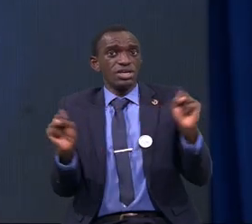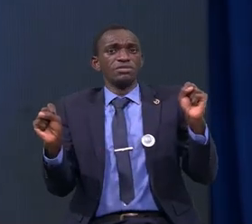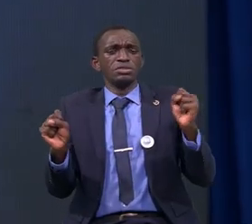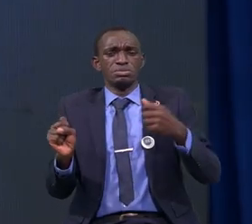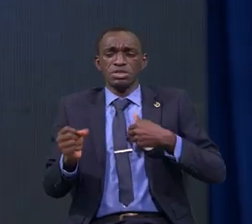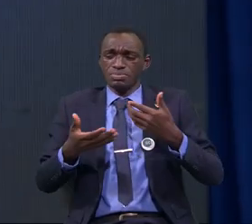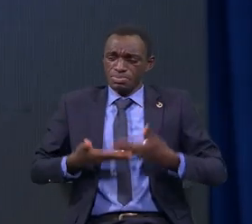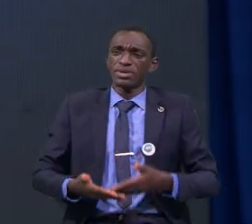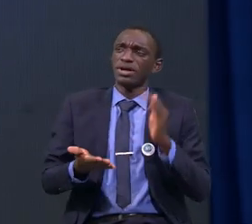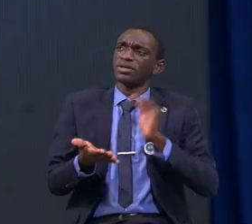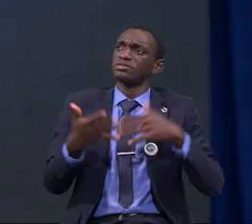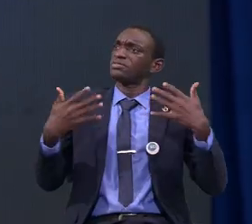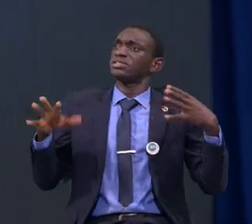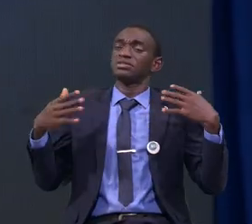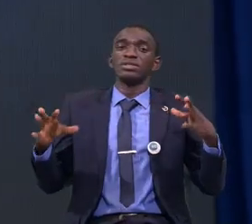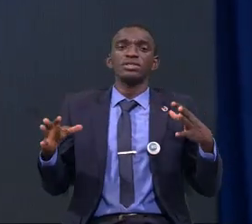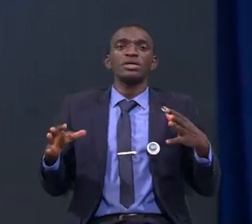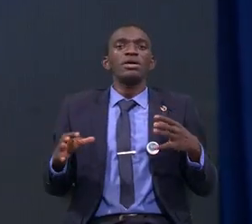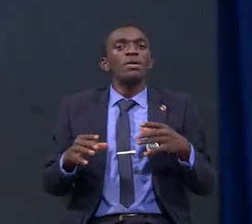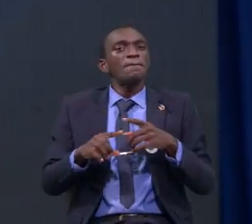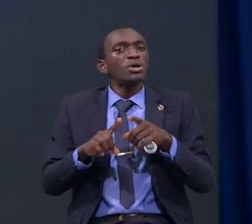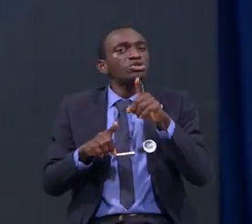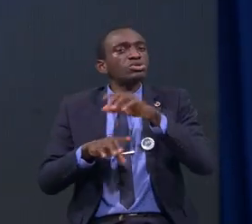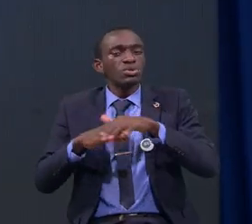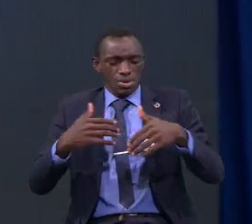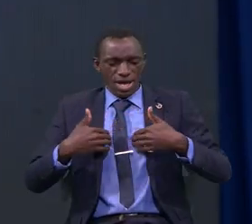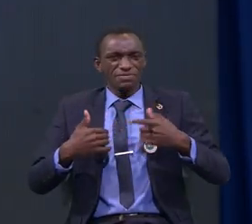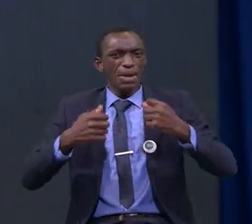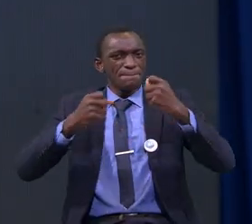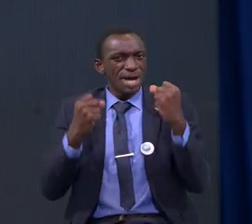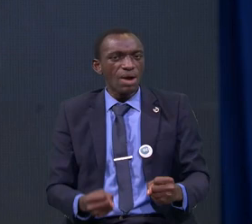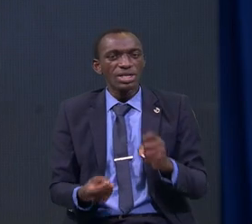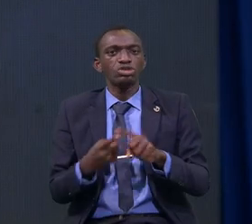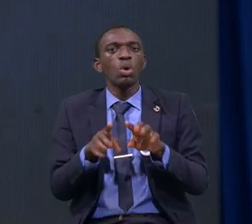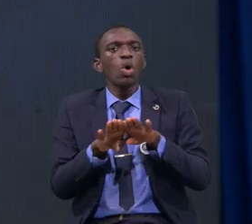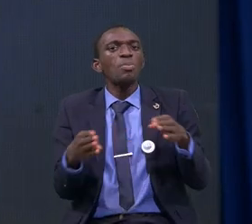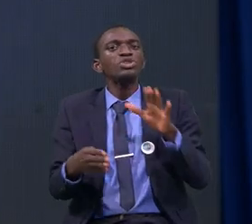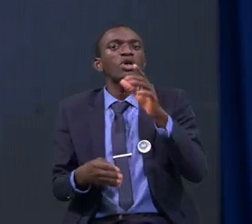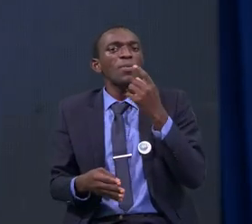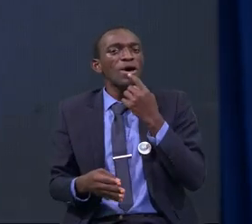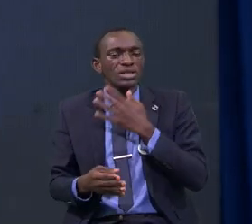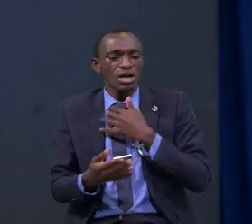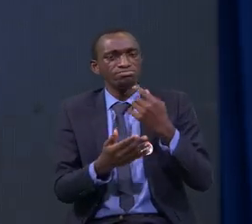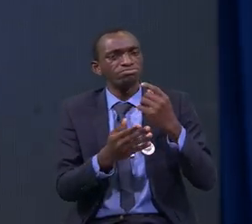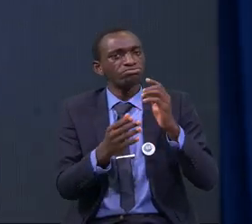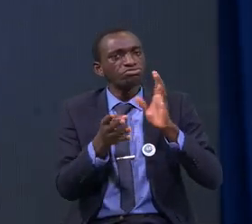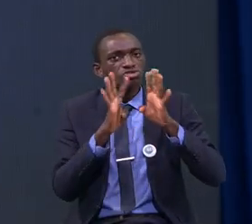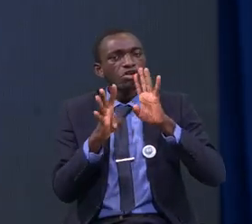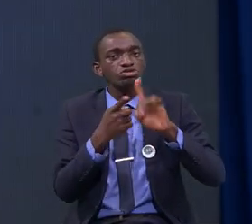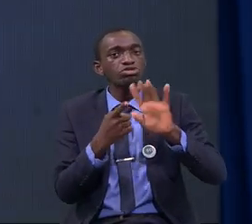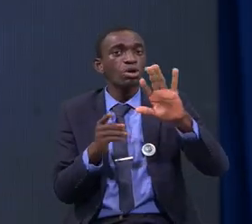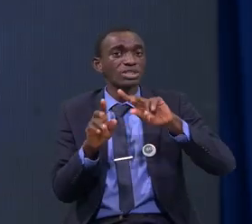again. And you don't have the power to open your mouth and talk to your neighbor about